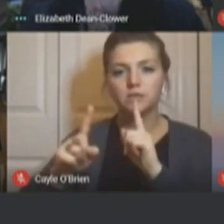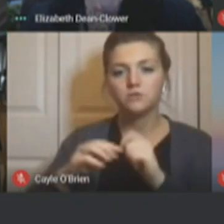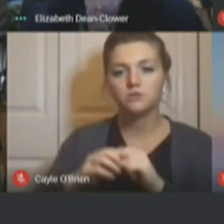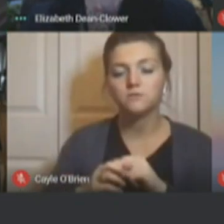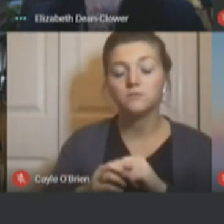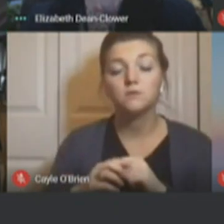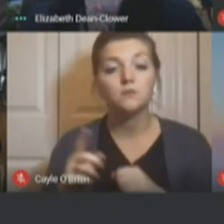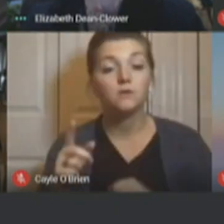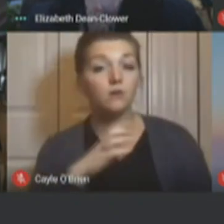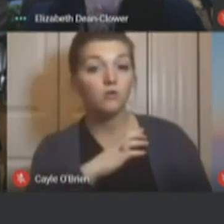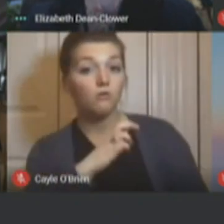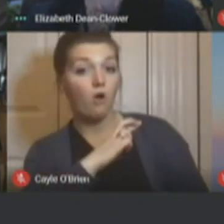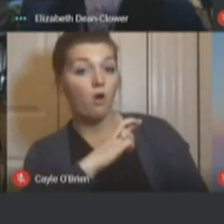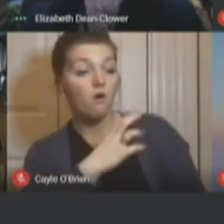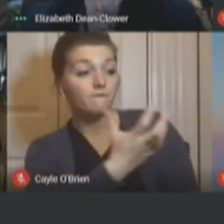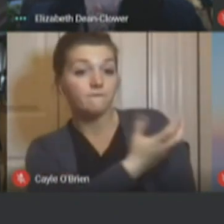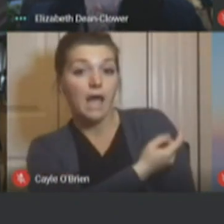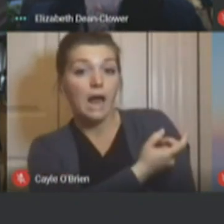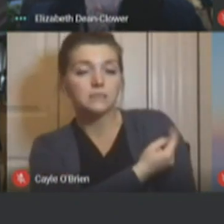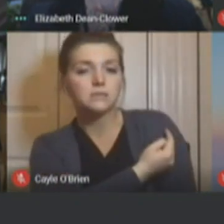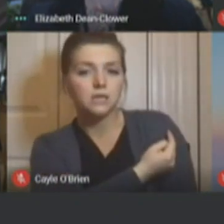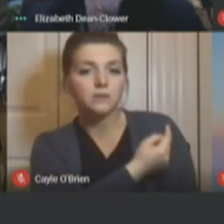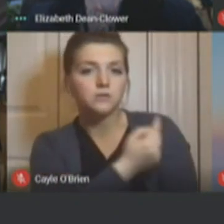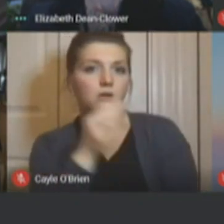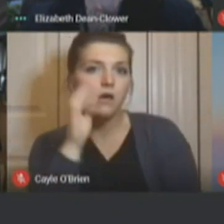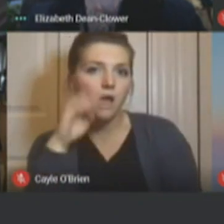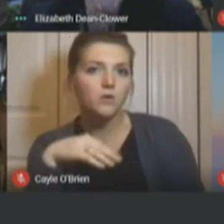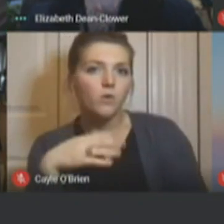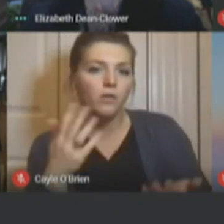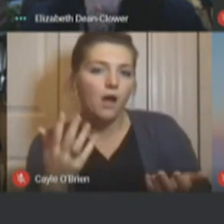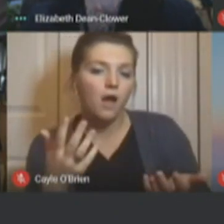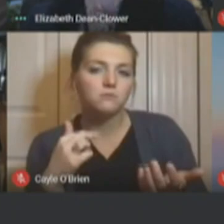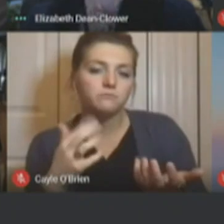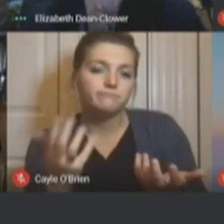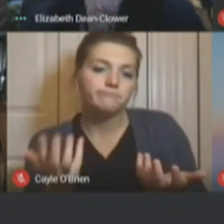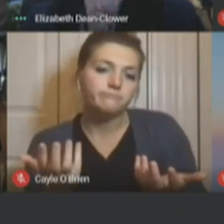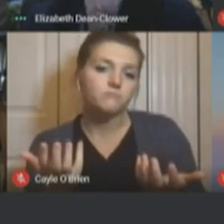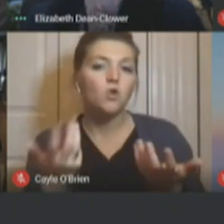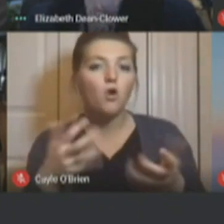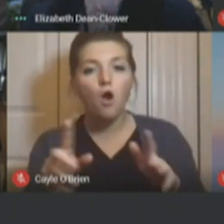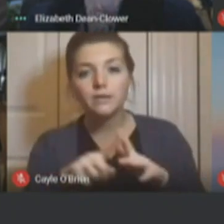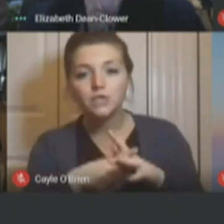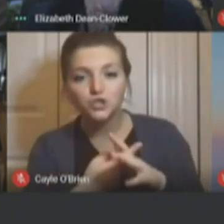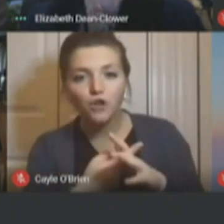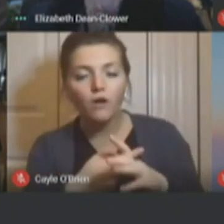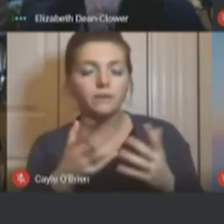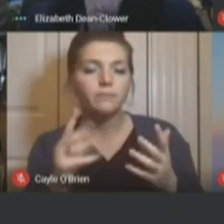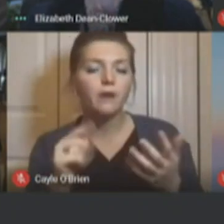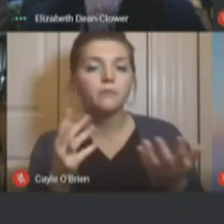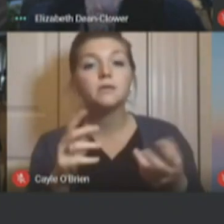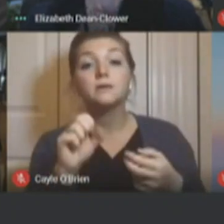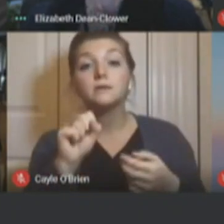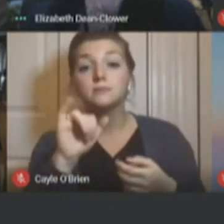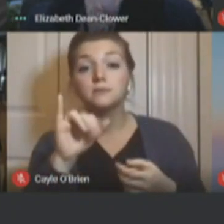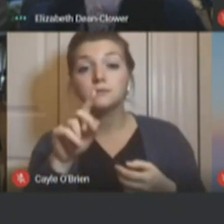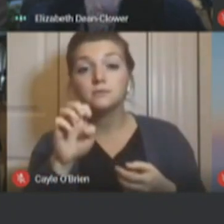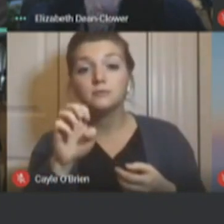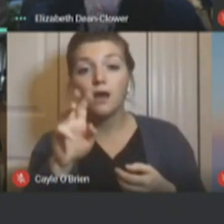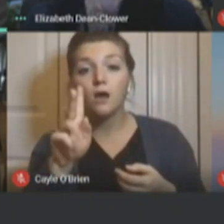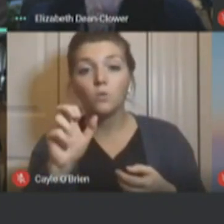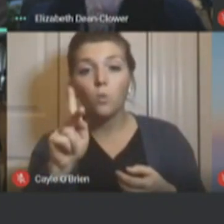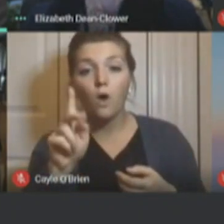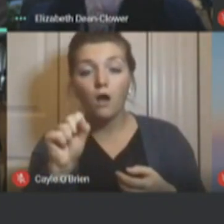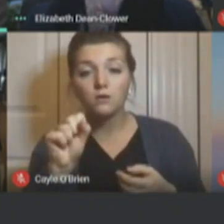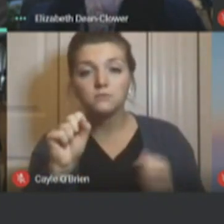Vaccination, even though we're, you know, and, Yep. and sidewalks, there's a lot of things we can mention. yeah.